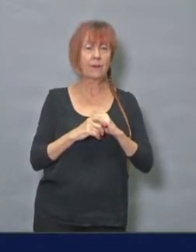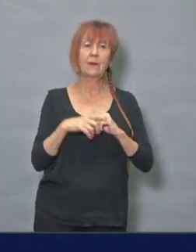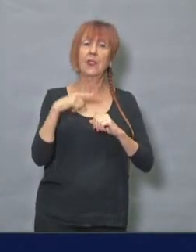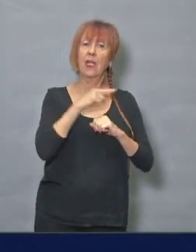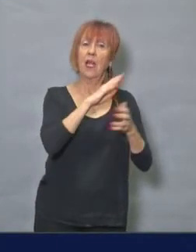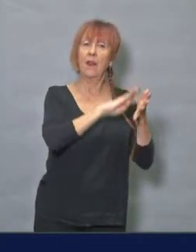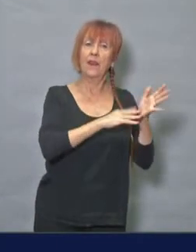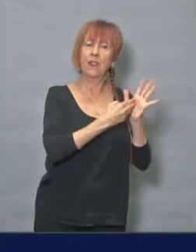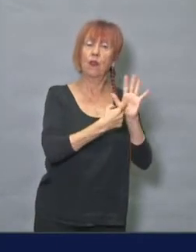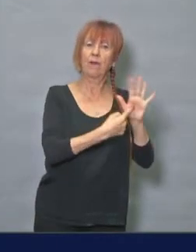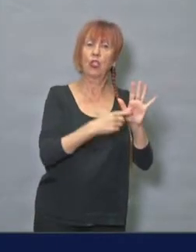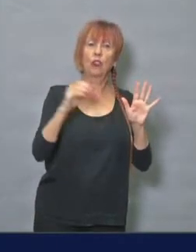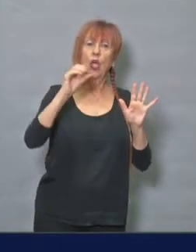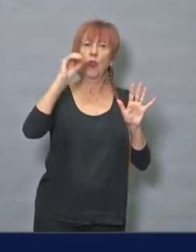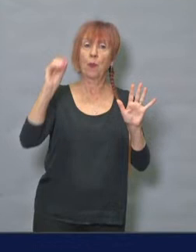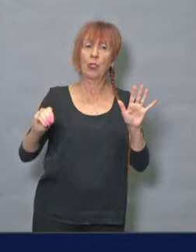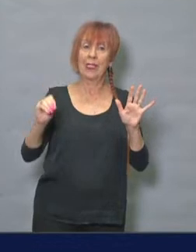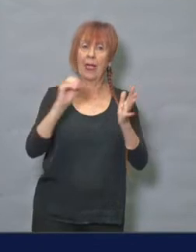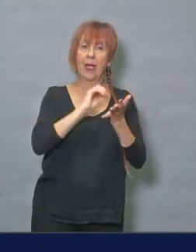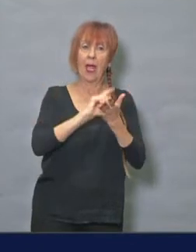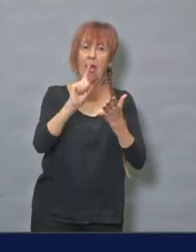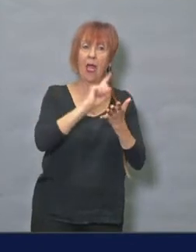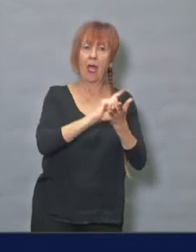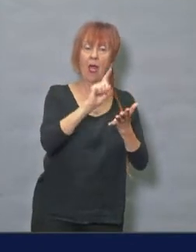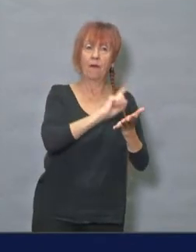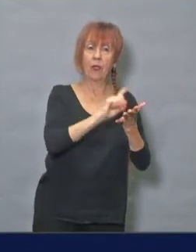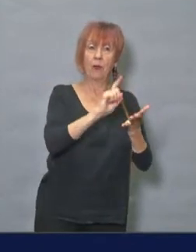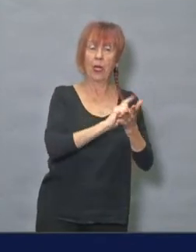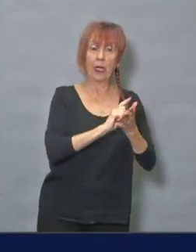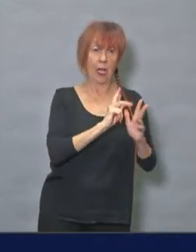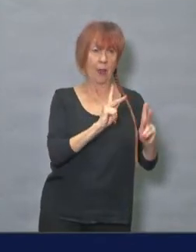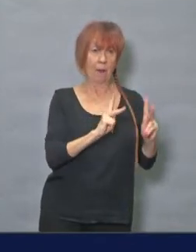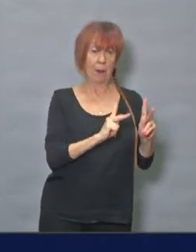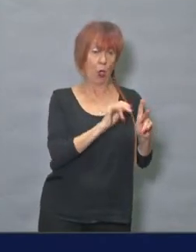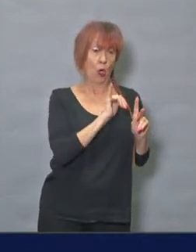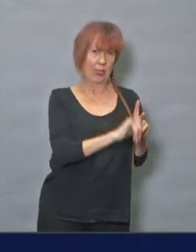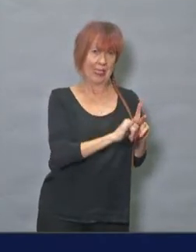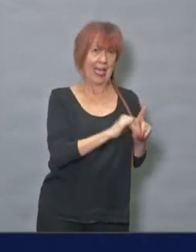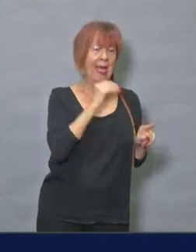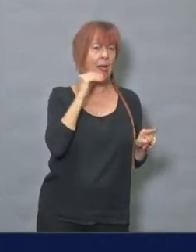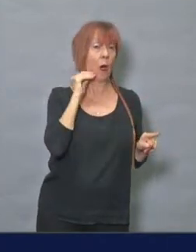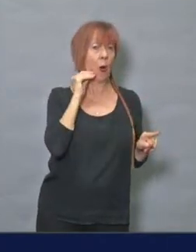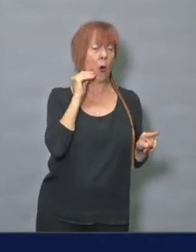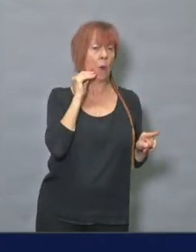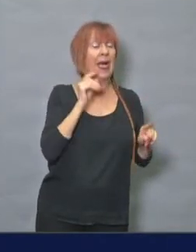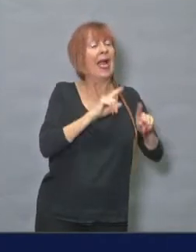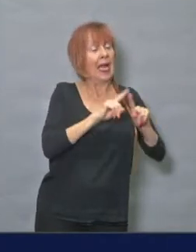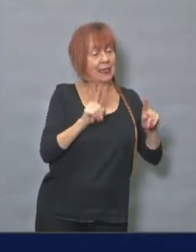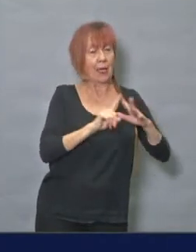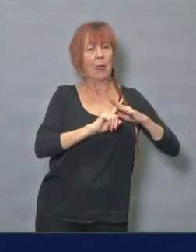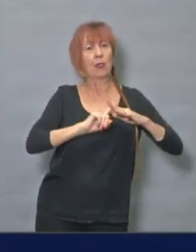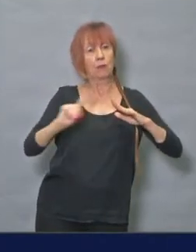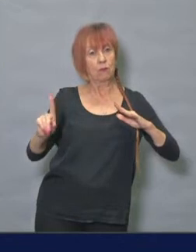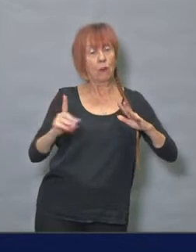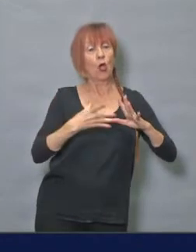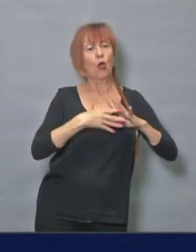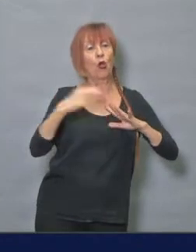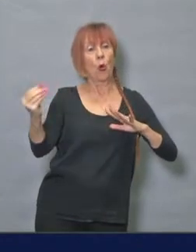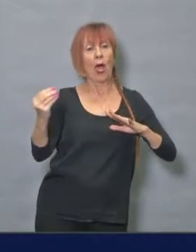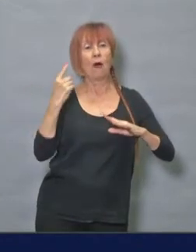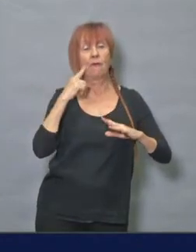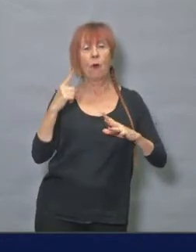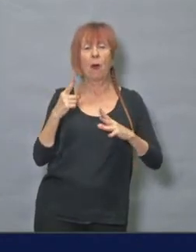This graph shows the percent by week of residents who remained at home except for going out for essential services